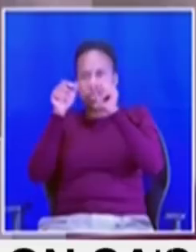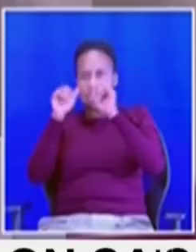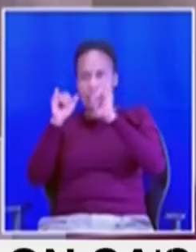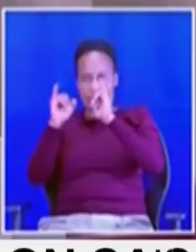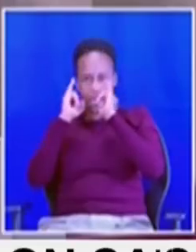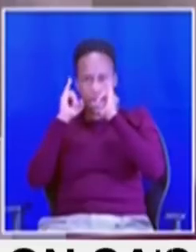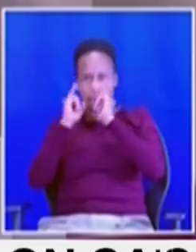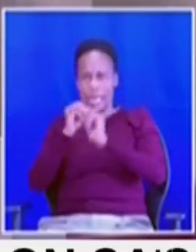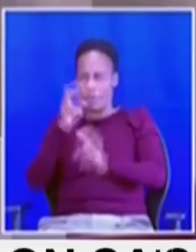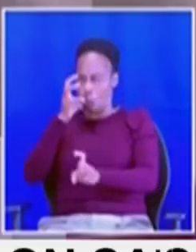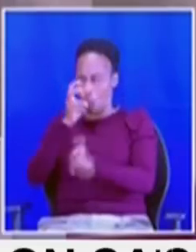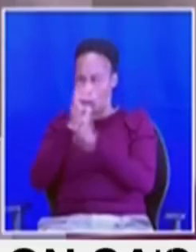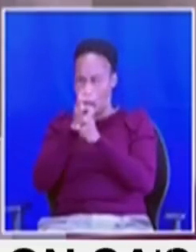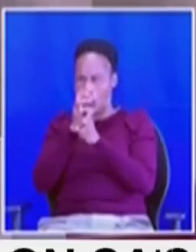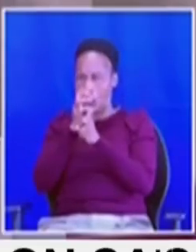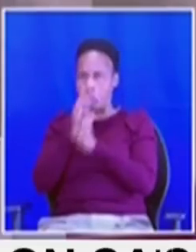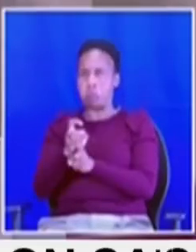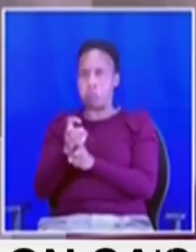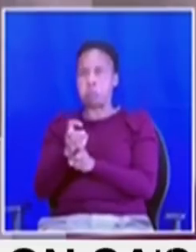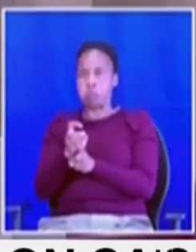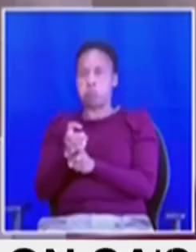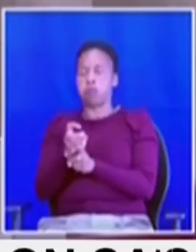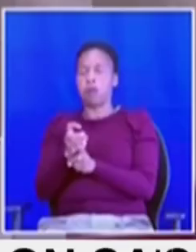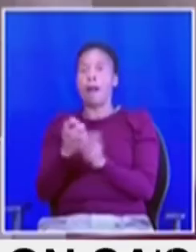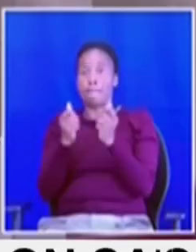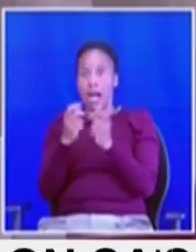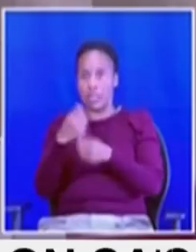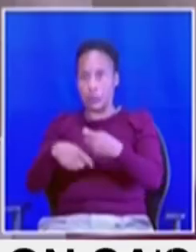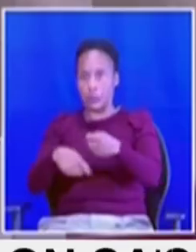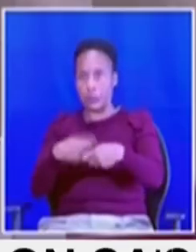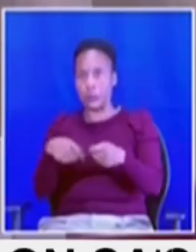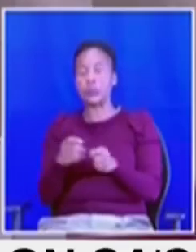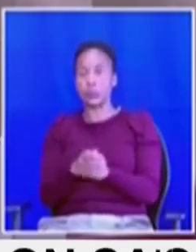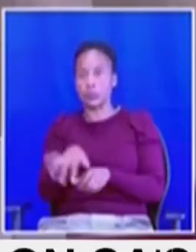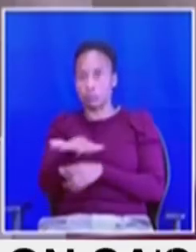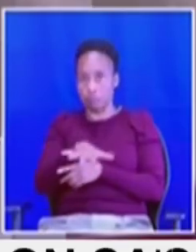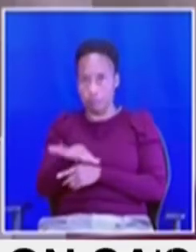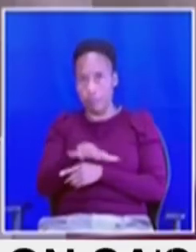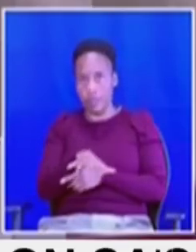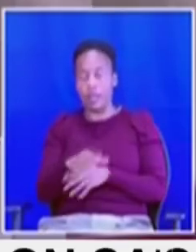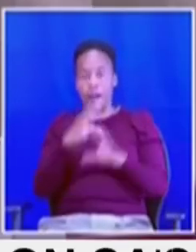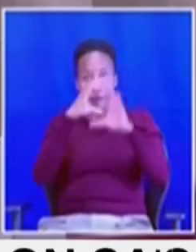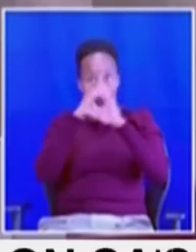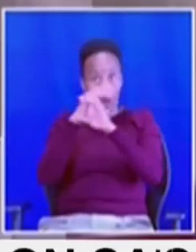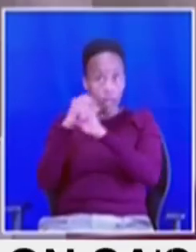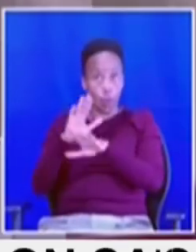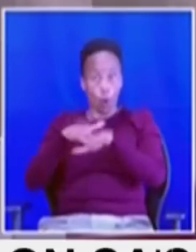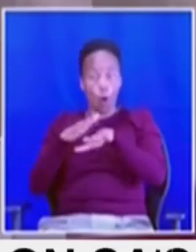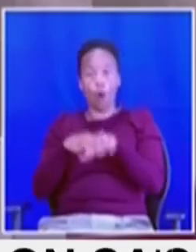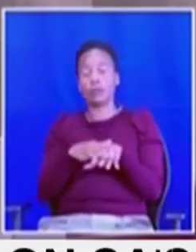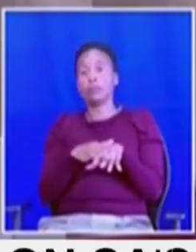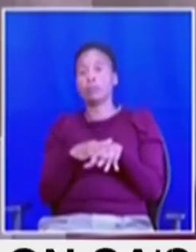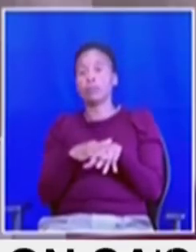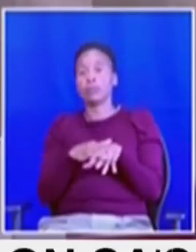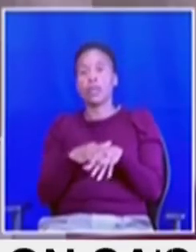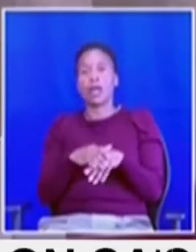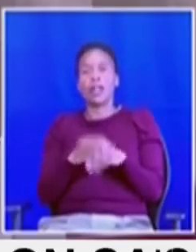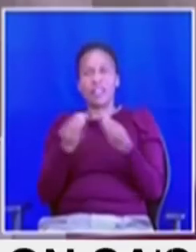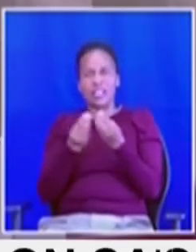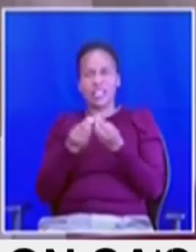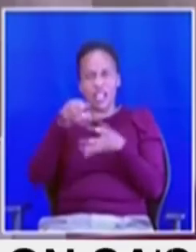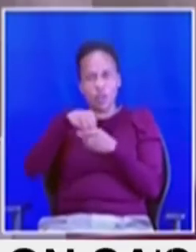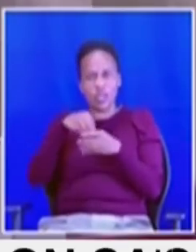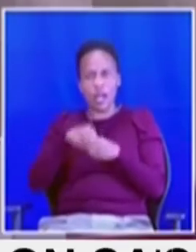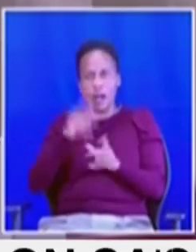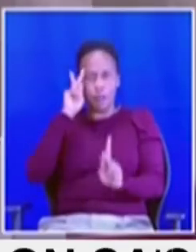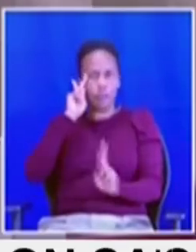laundering cases. The action plan focuses on cases involving professional money